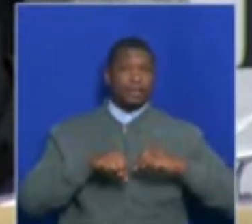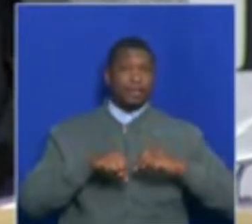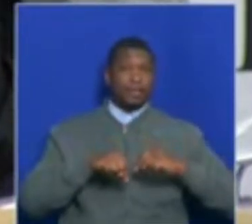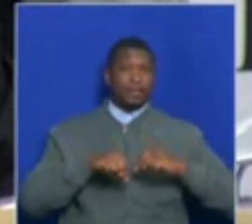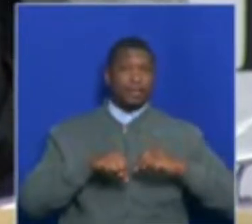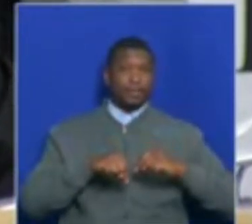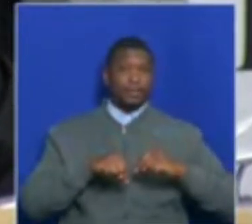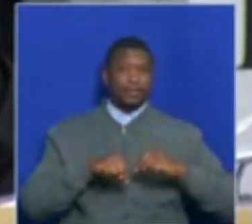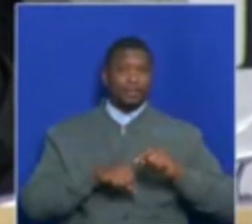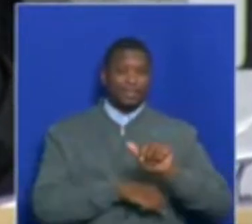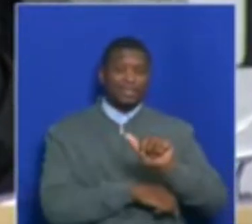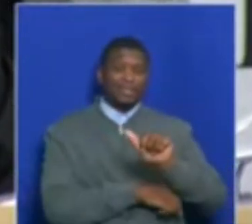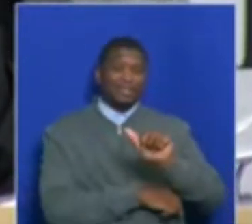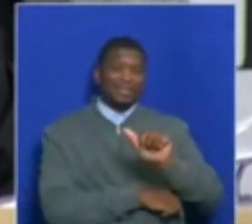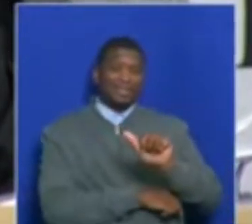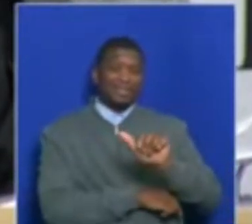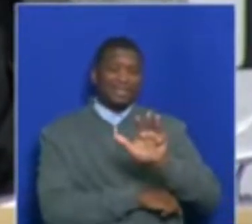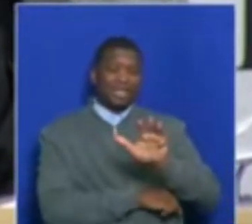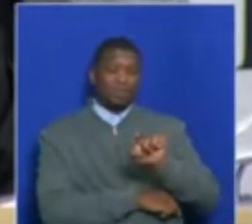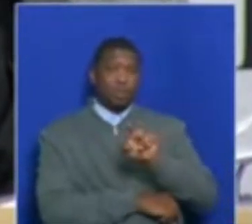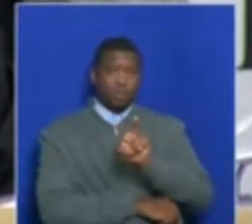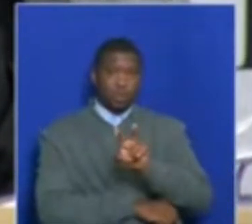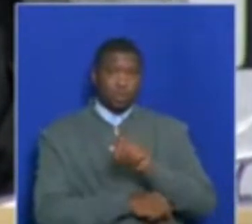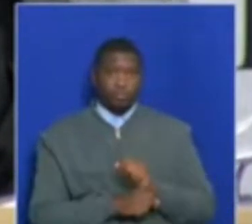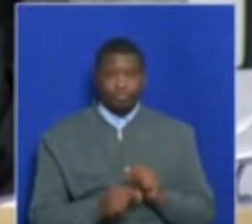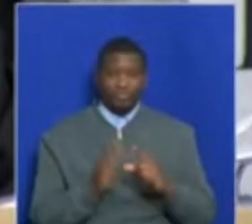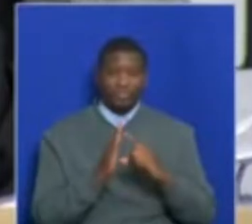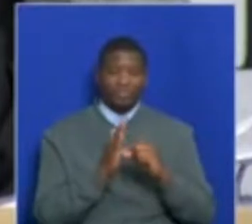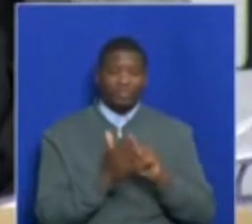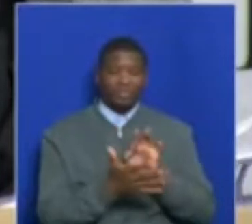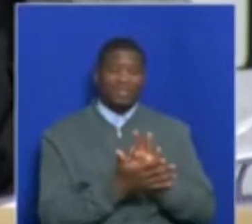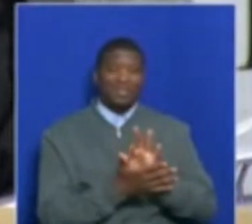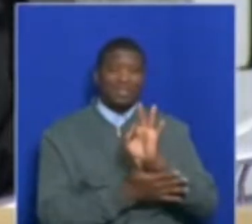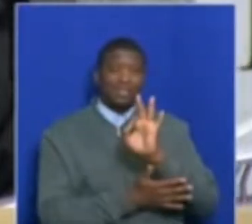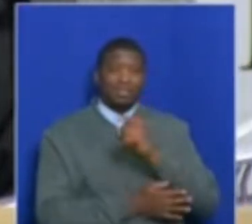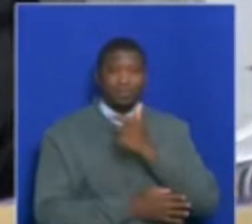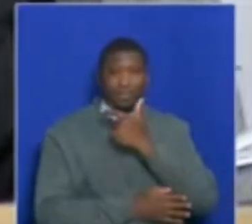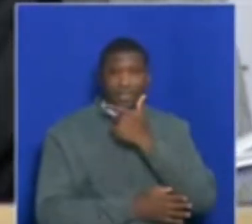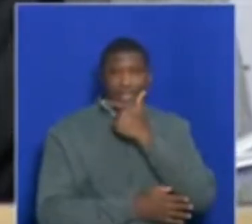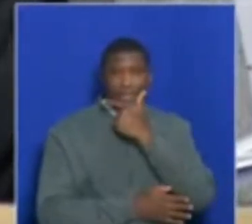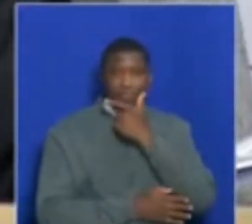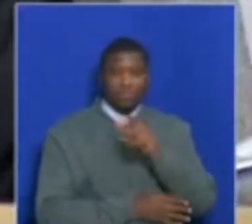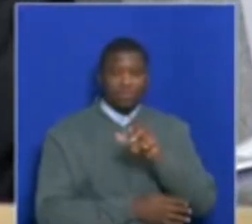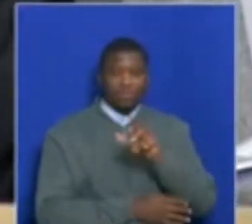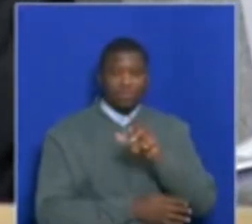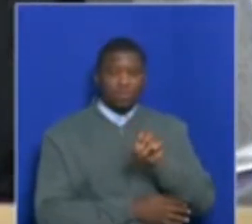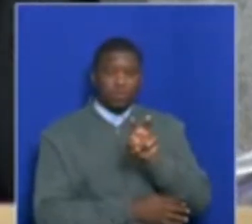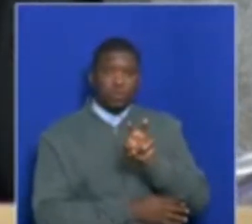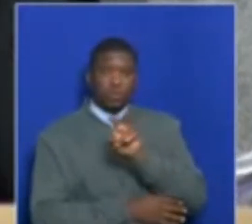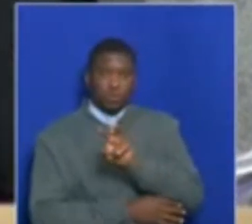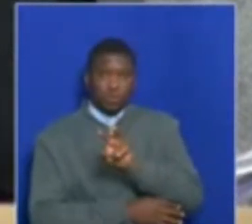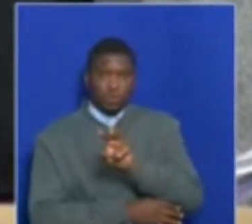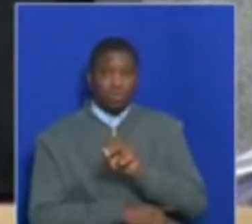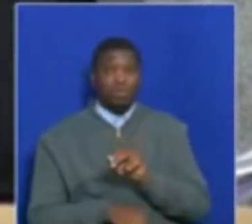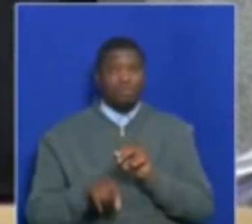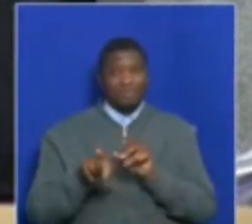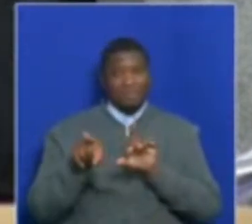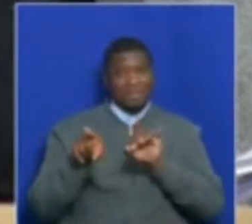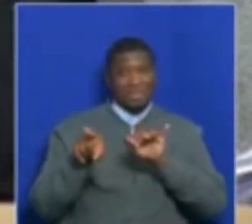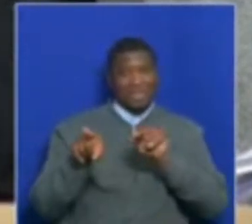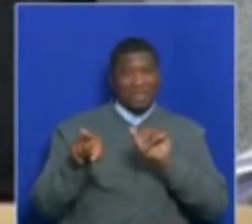69.2, On the 13th of December 2022, Lieutenant Colonel Dina Govender, warrant